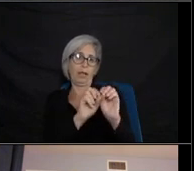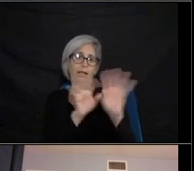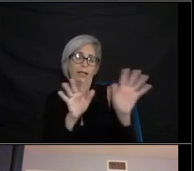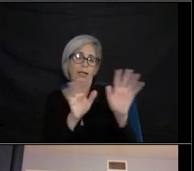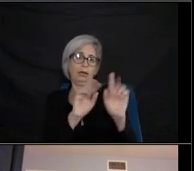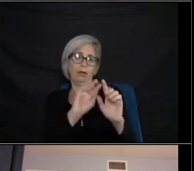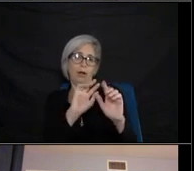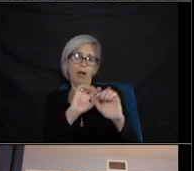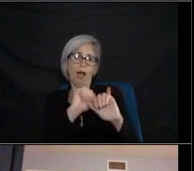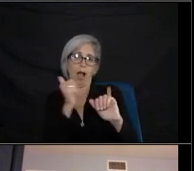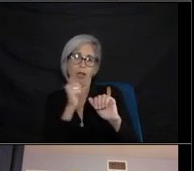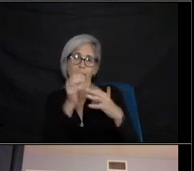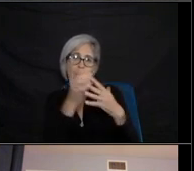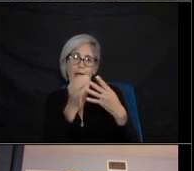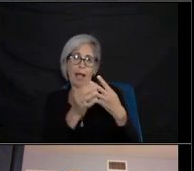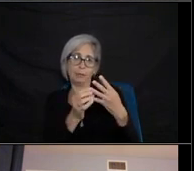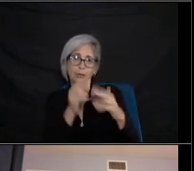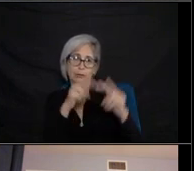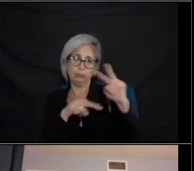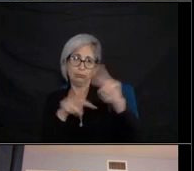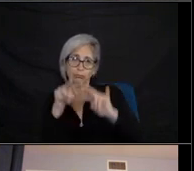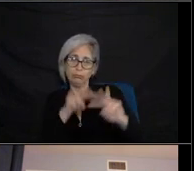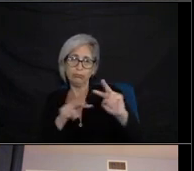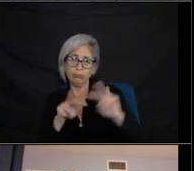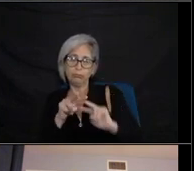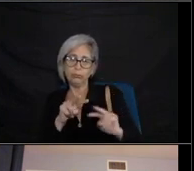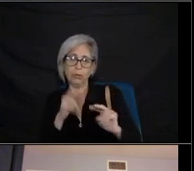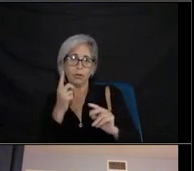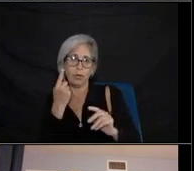other options to deal with the property.